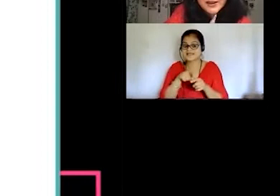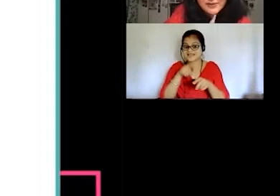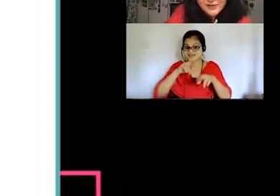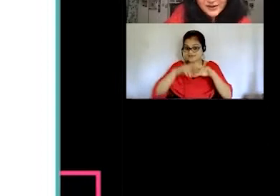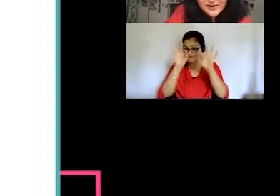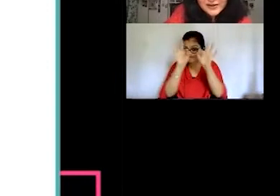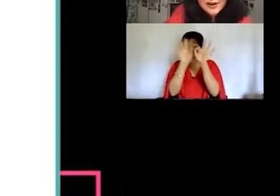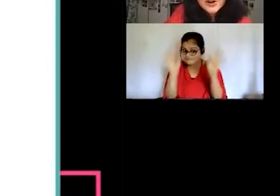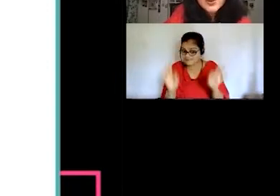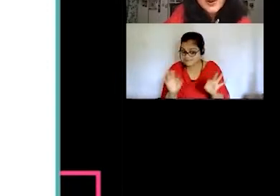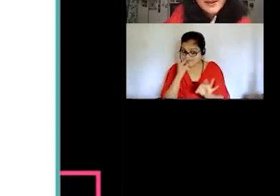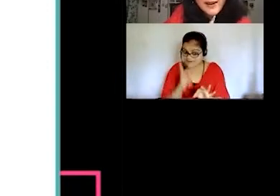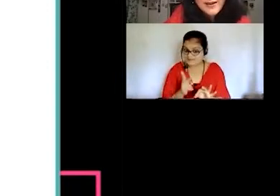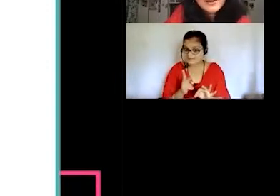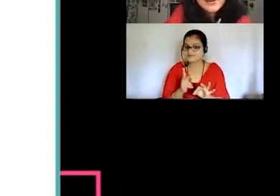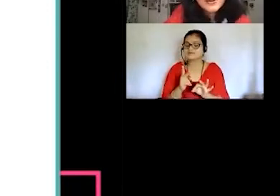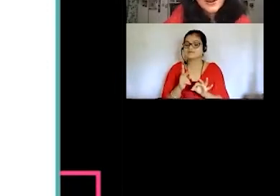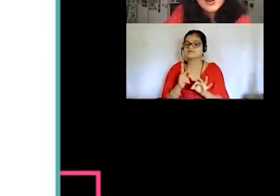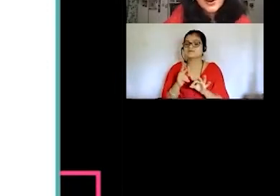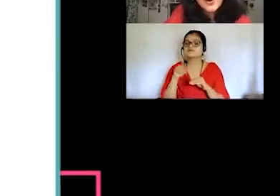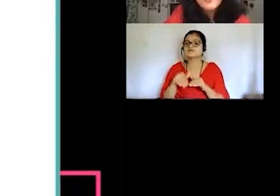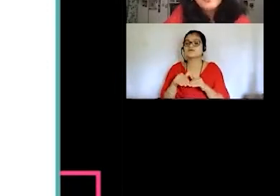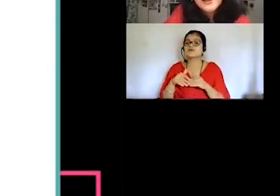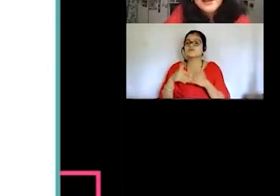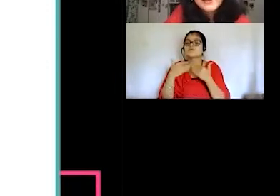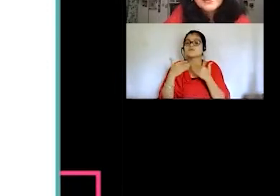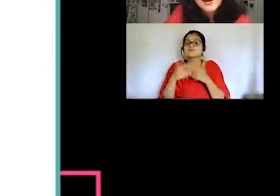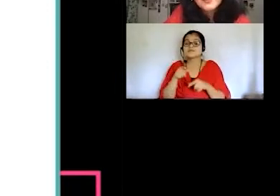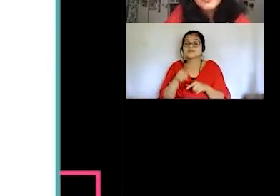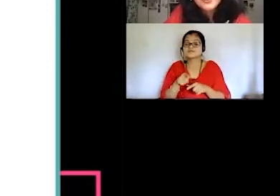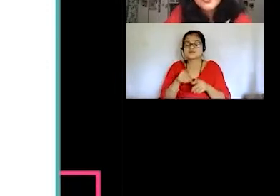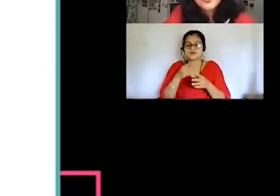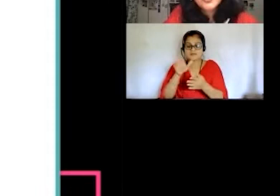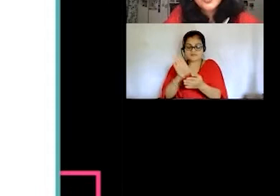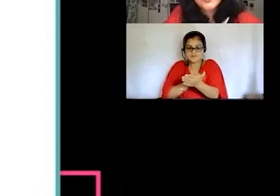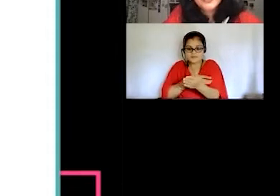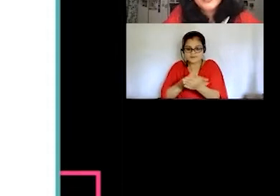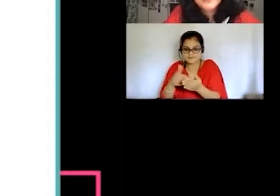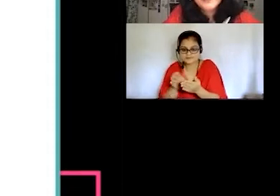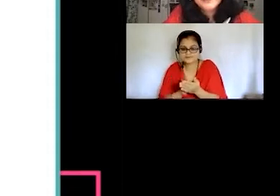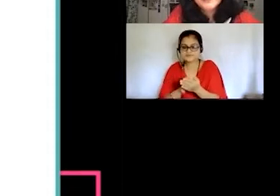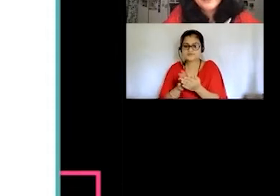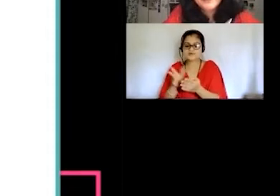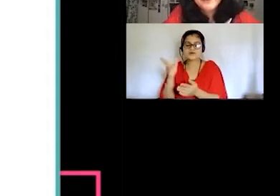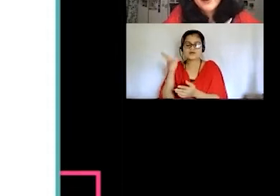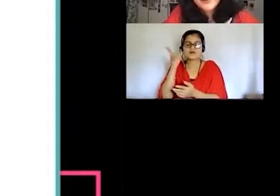been configured to enhance the range of pleasing sounds to the human ear.